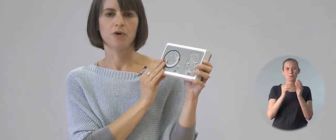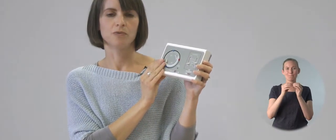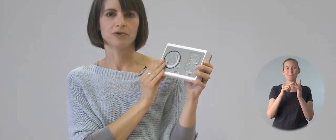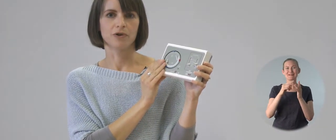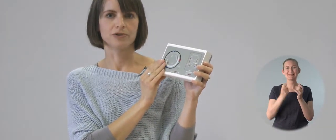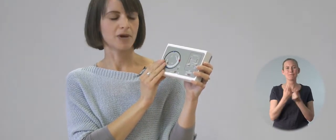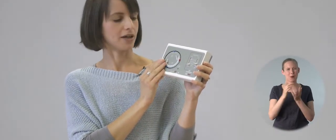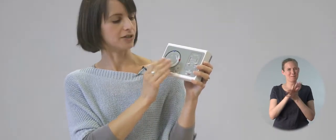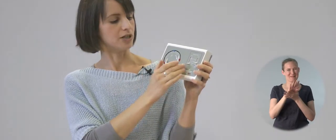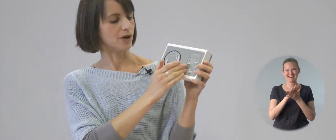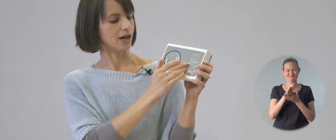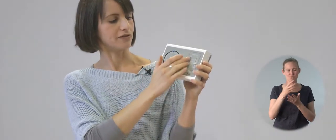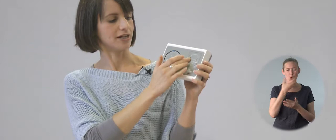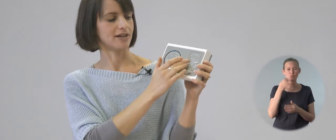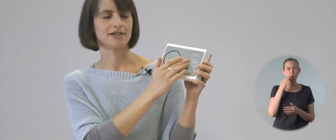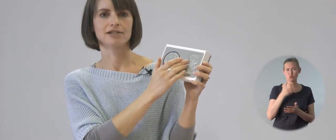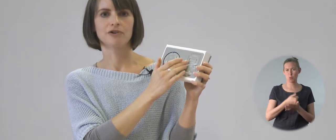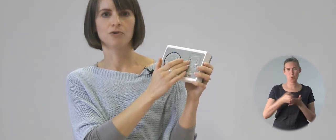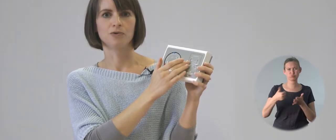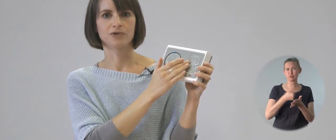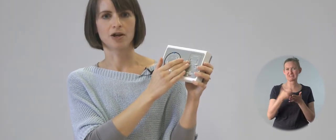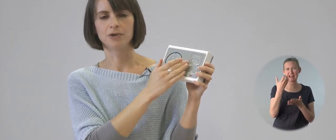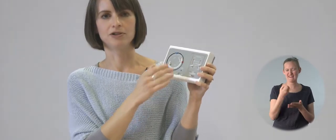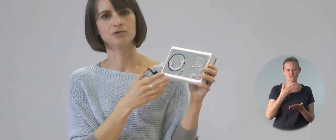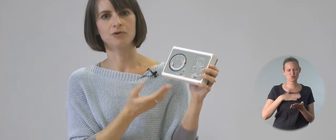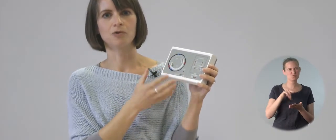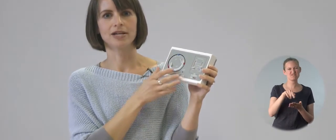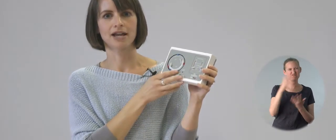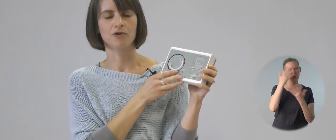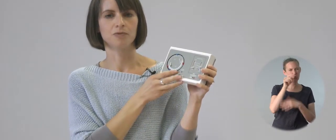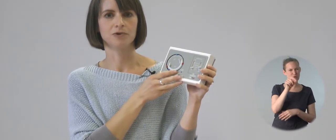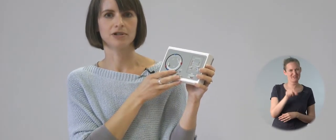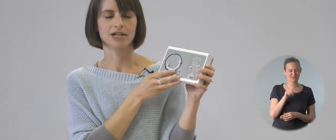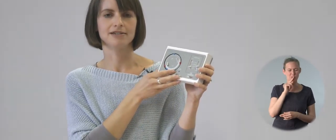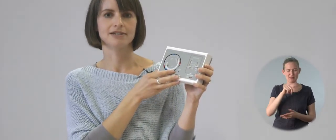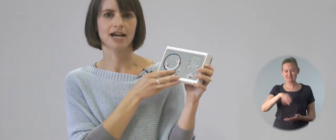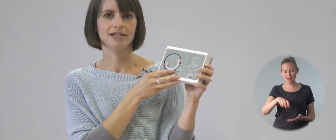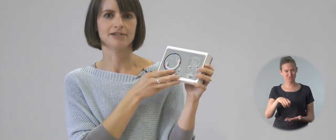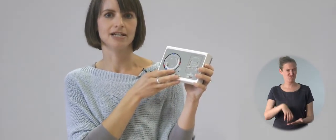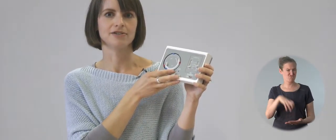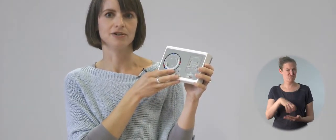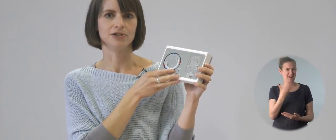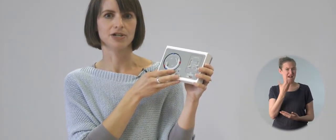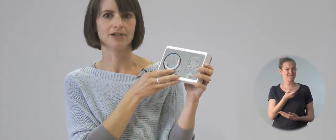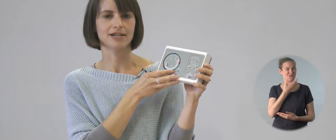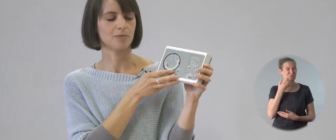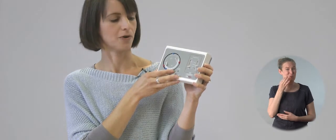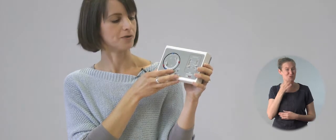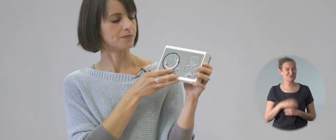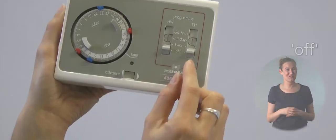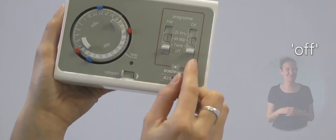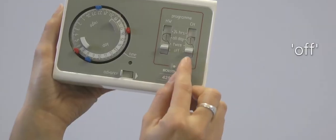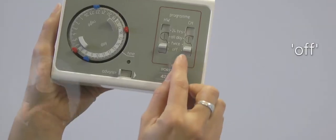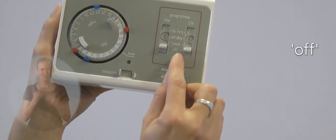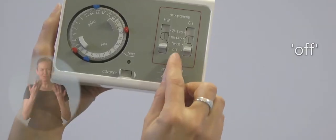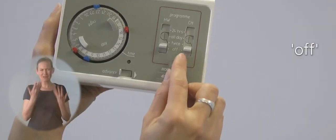does hot water on demand, you won't have any settings for hot water because you'll always get hot water instantaneously as soon as you turn a tap on.